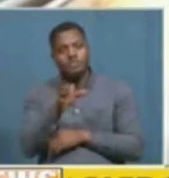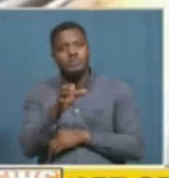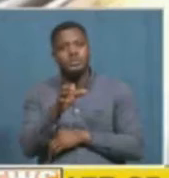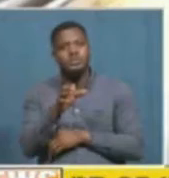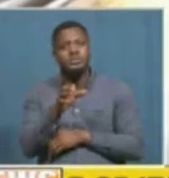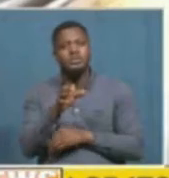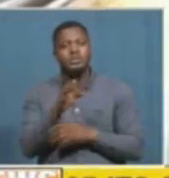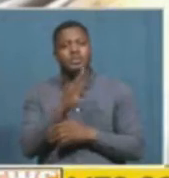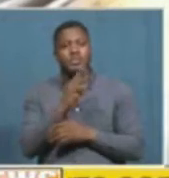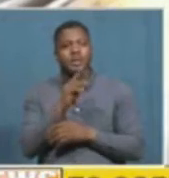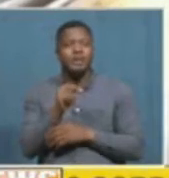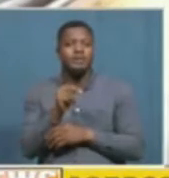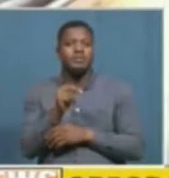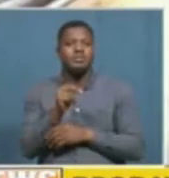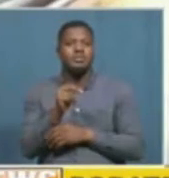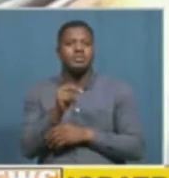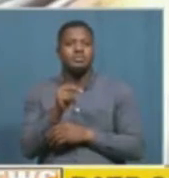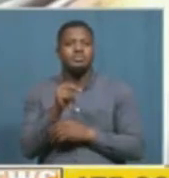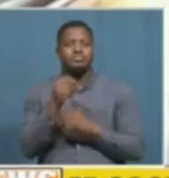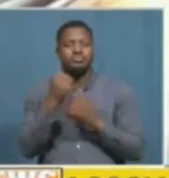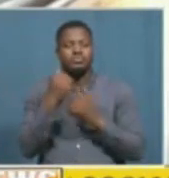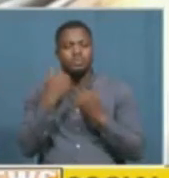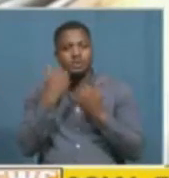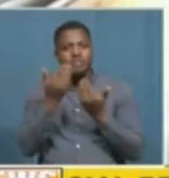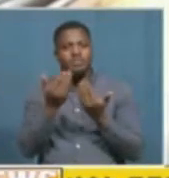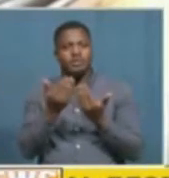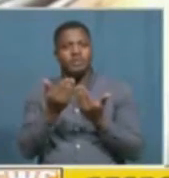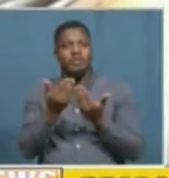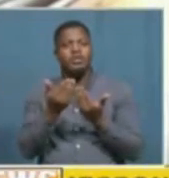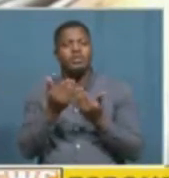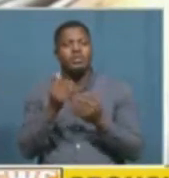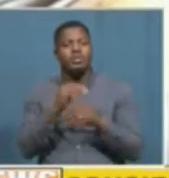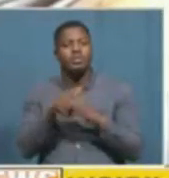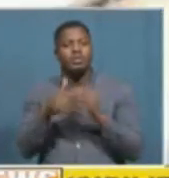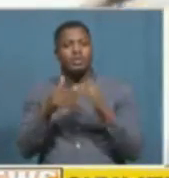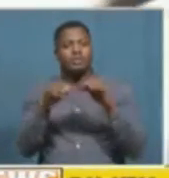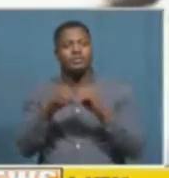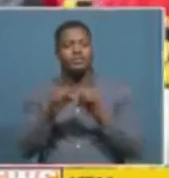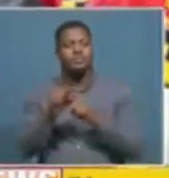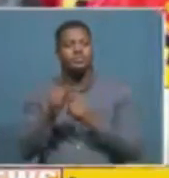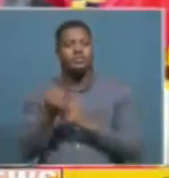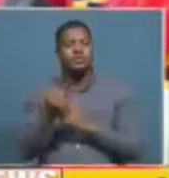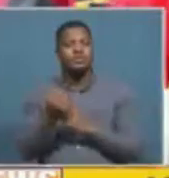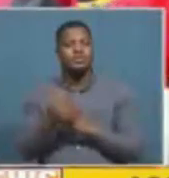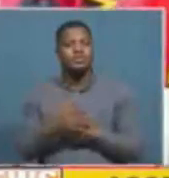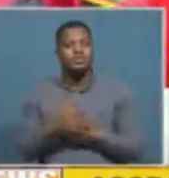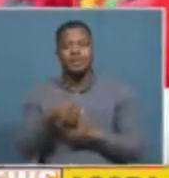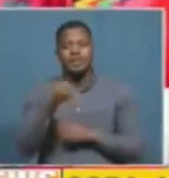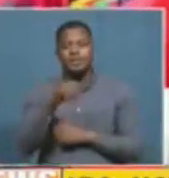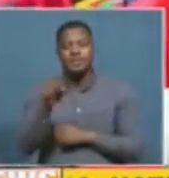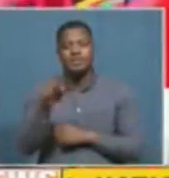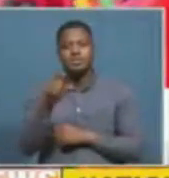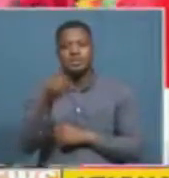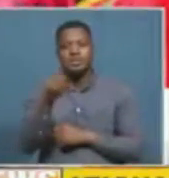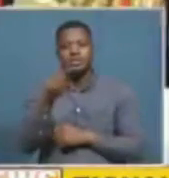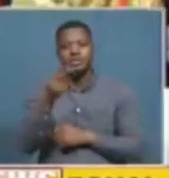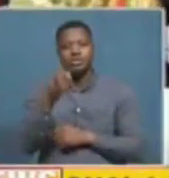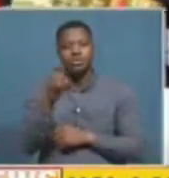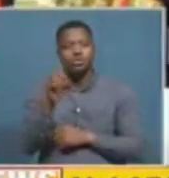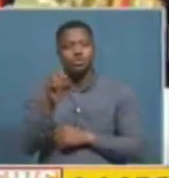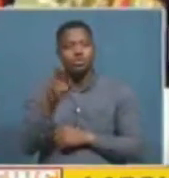being shamefully retailed at all levels of our society. Miss Theodora Equia Ayi,